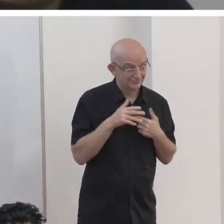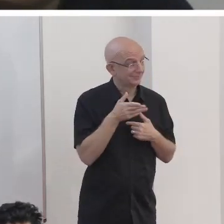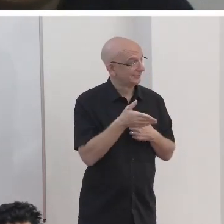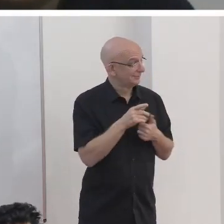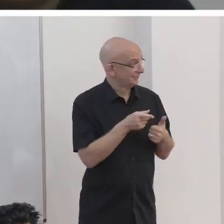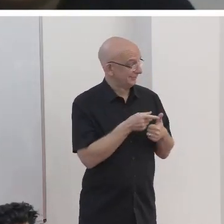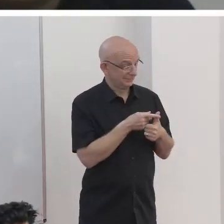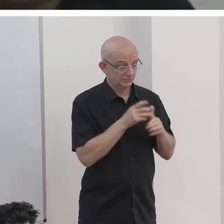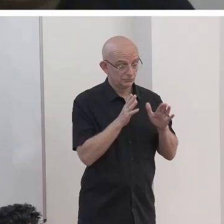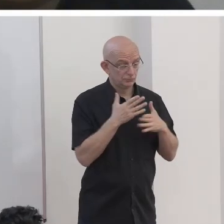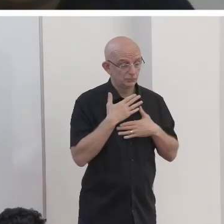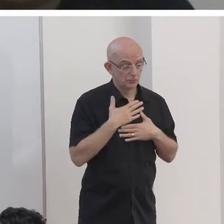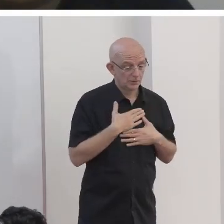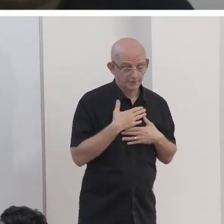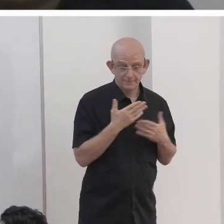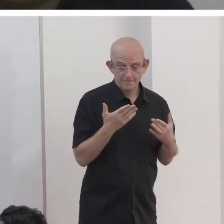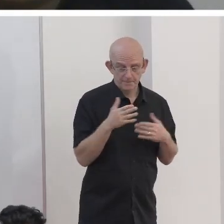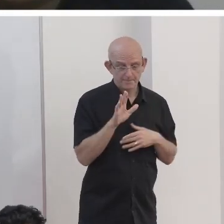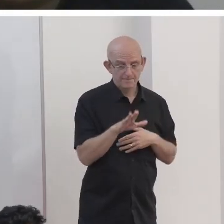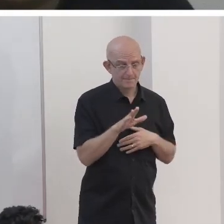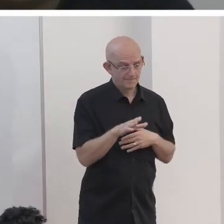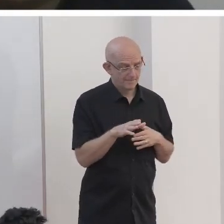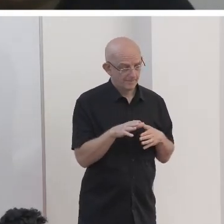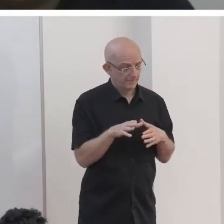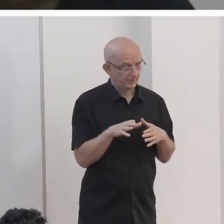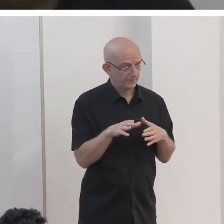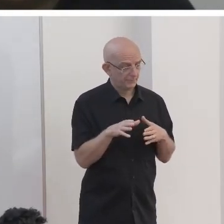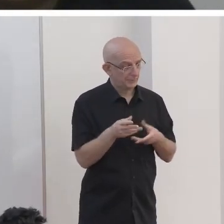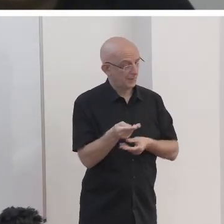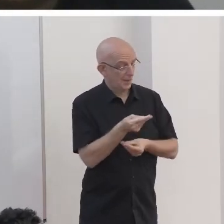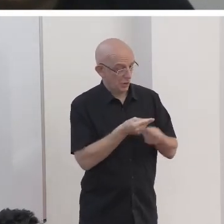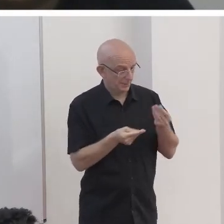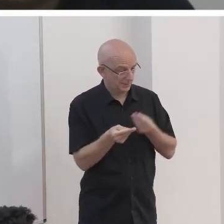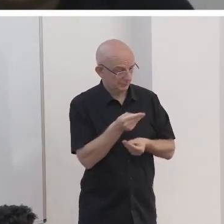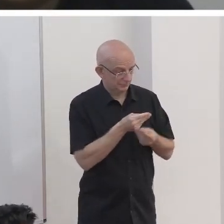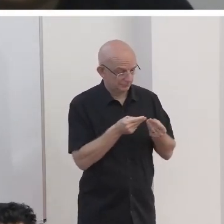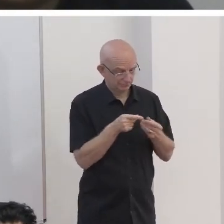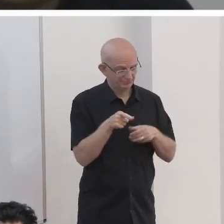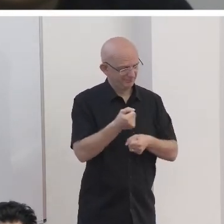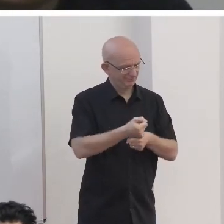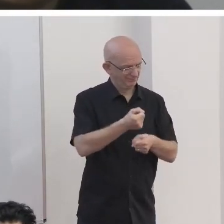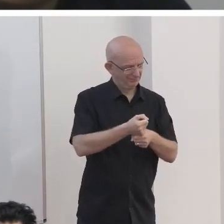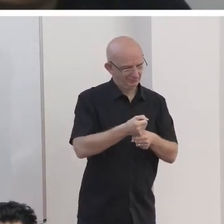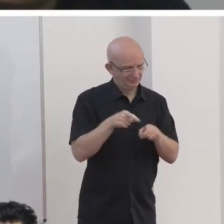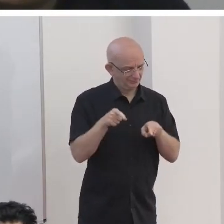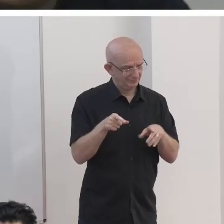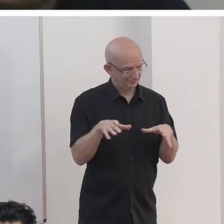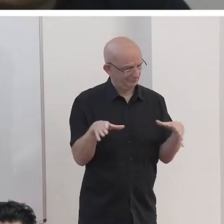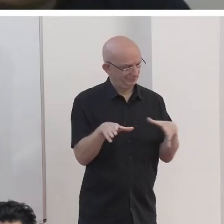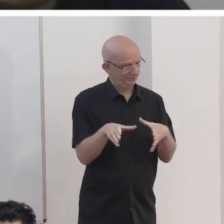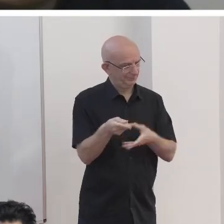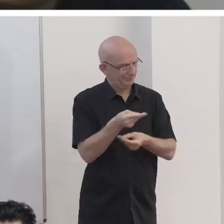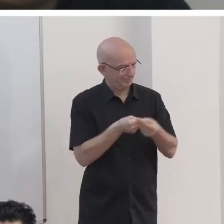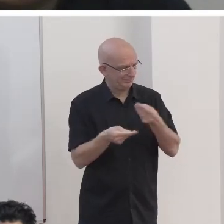of employment, in sector of like accessing uh, fundamental rights or any kind of